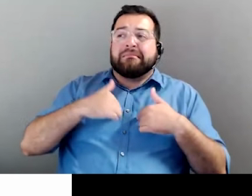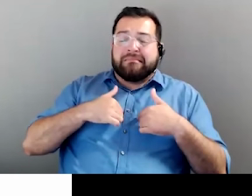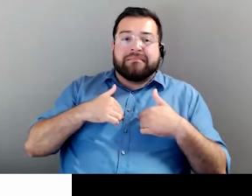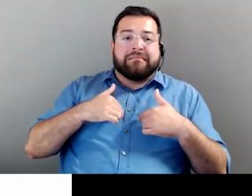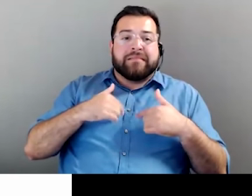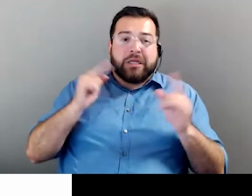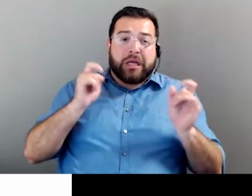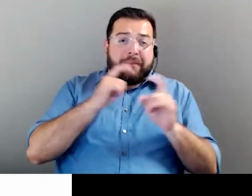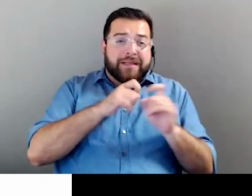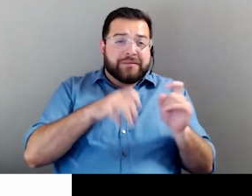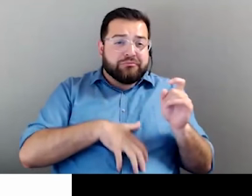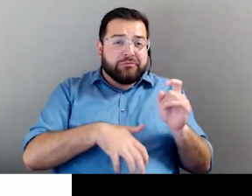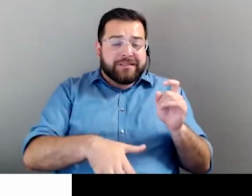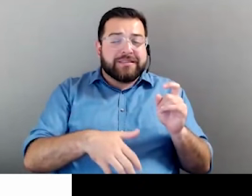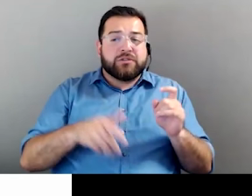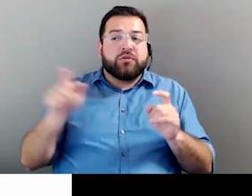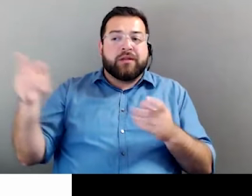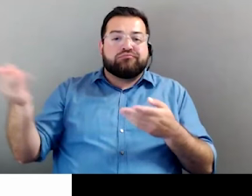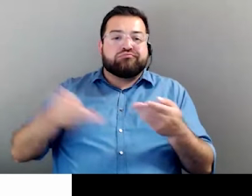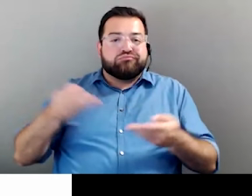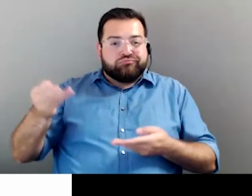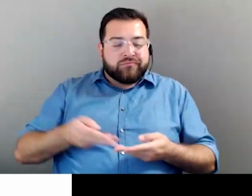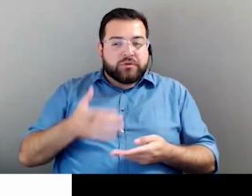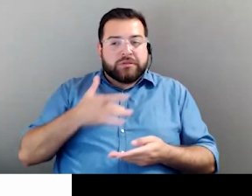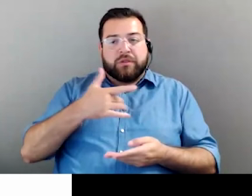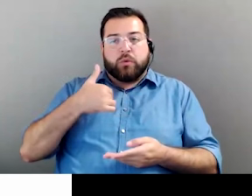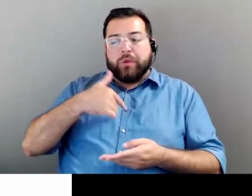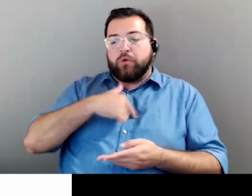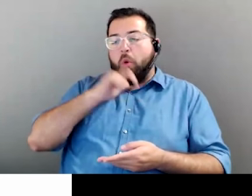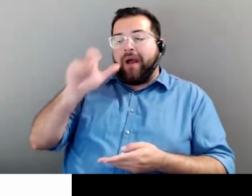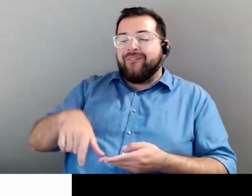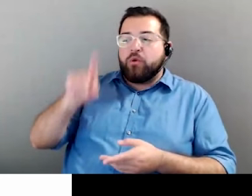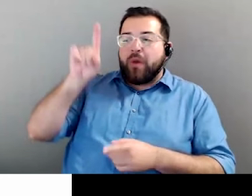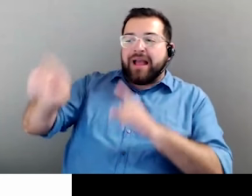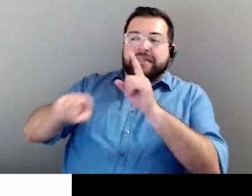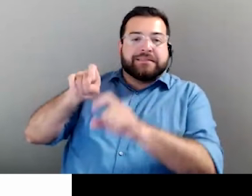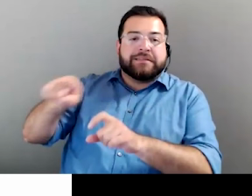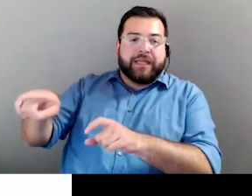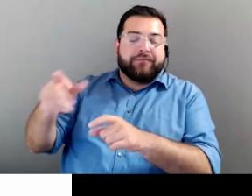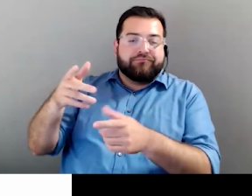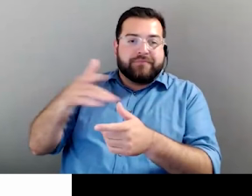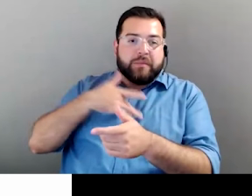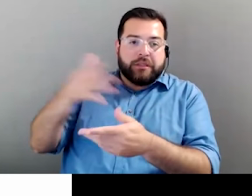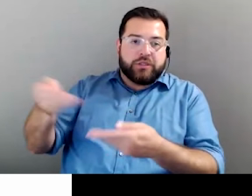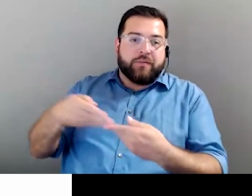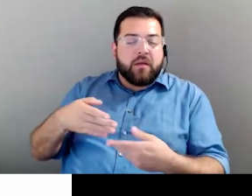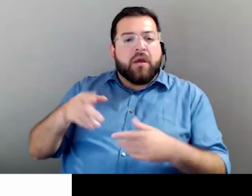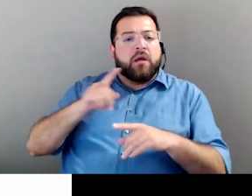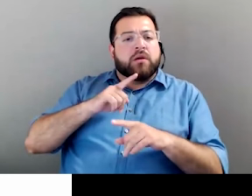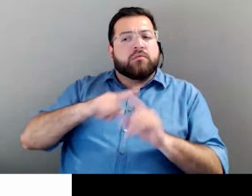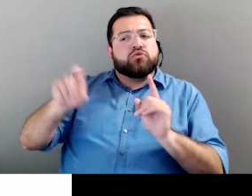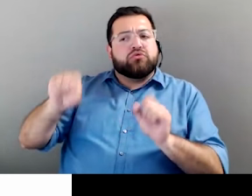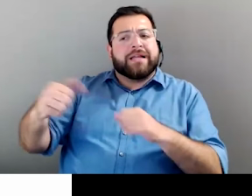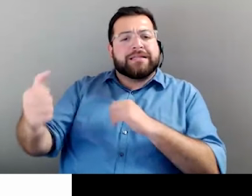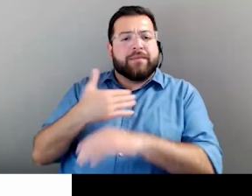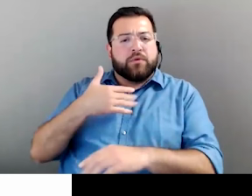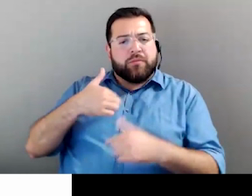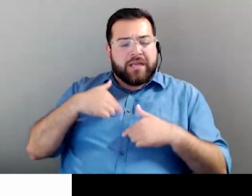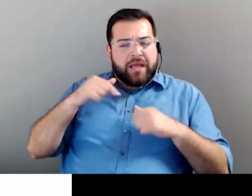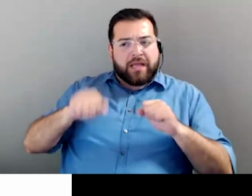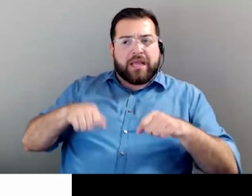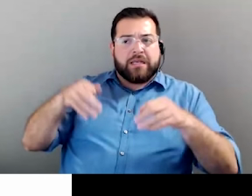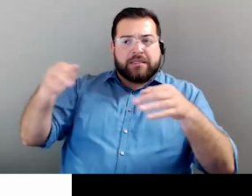they will submit, but we don't typically ask. You could just send them my way. I can explain to them what would